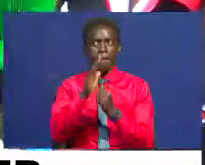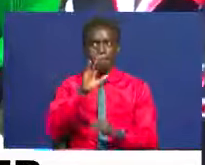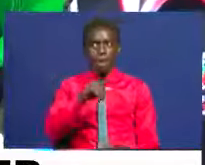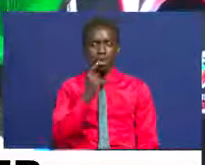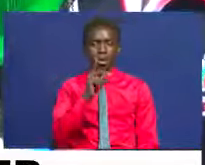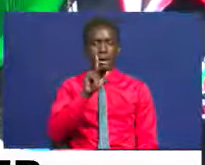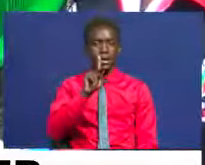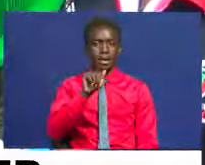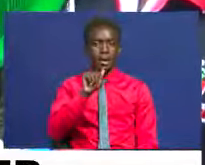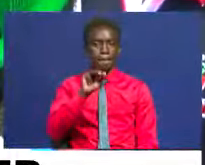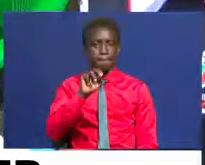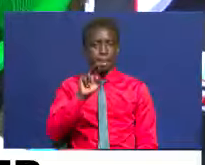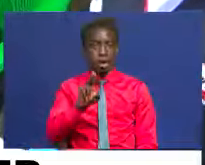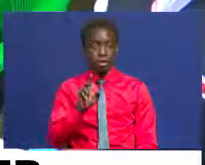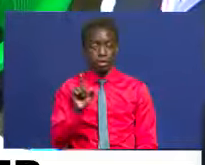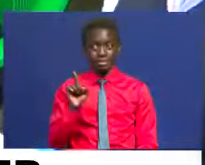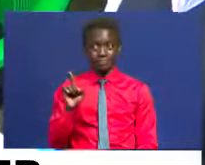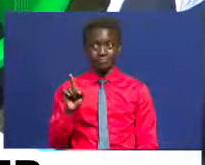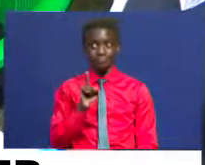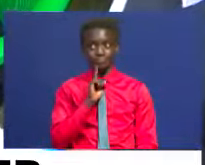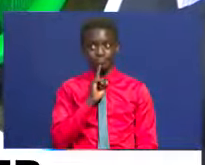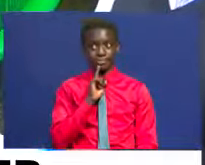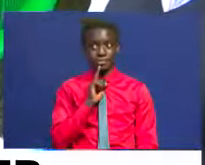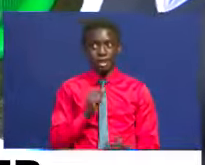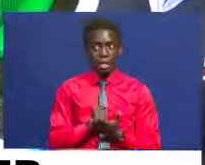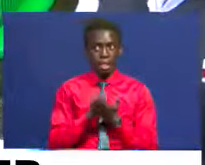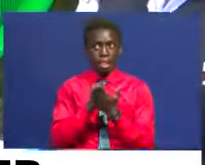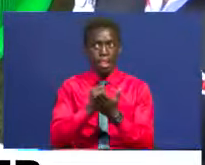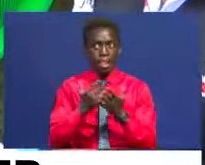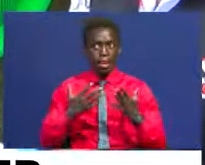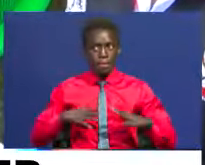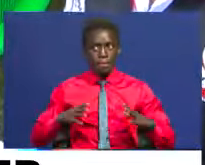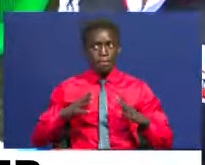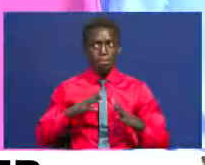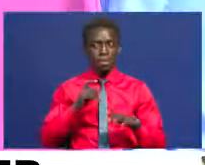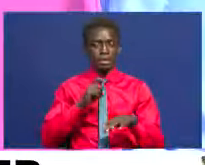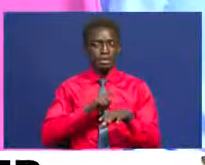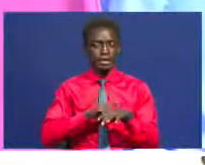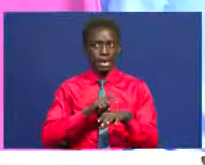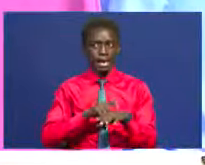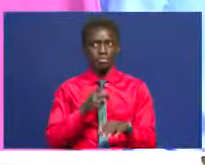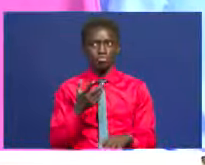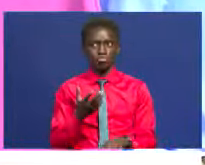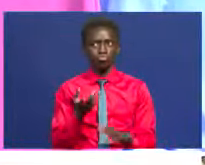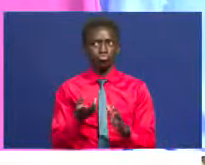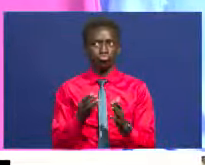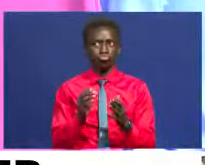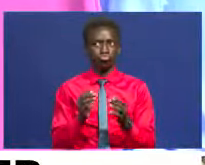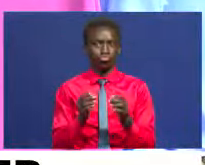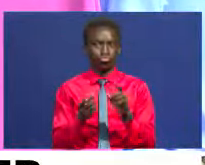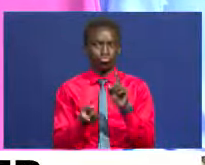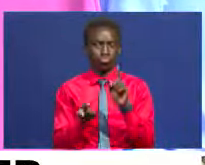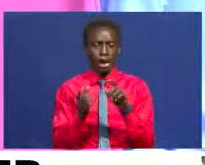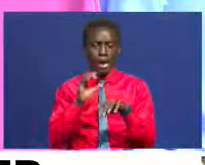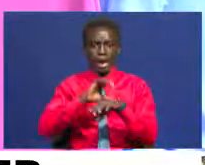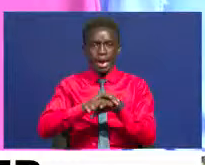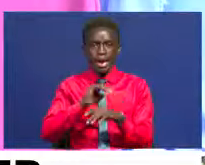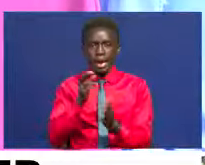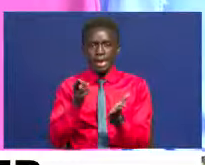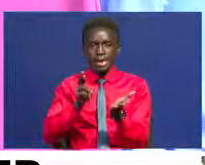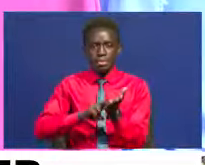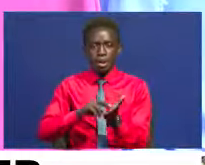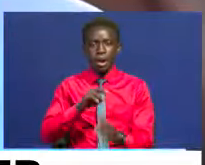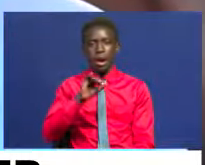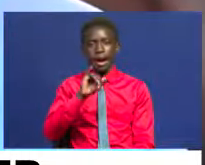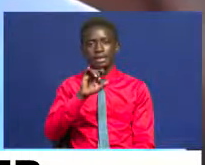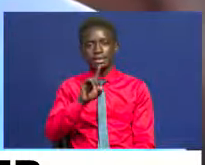Ahadi, Kenya, saw the residents get help in replacing their lost essential documents like identity cards and birth certificates,